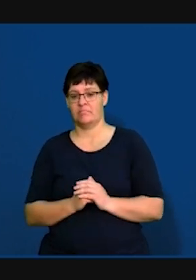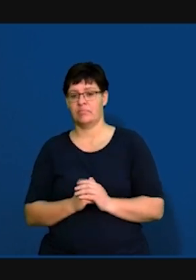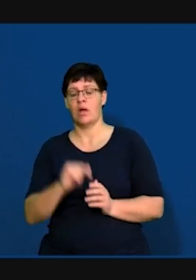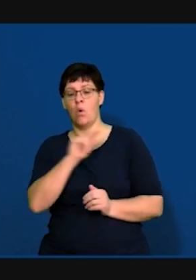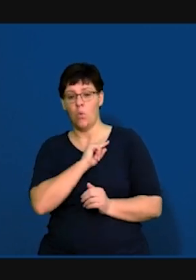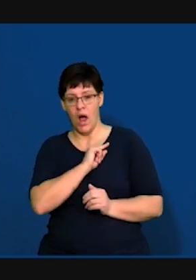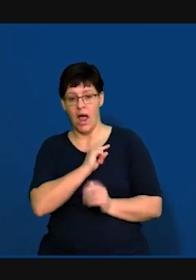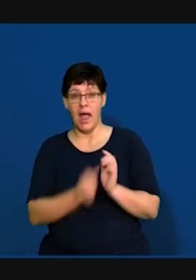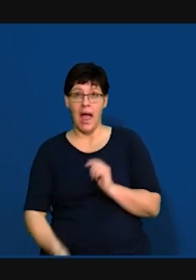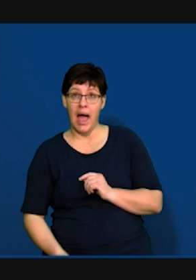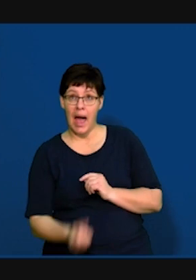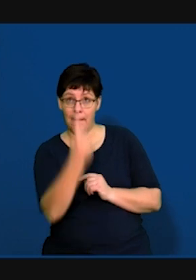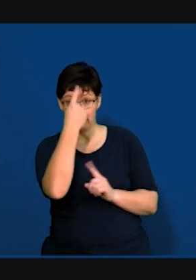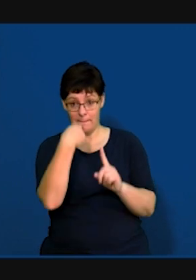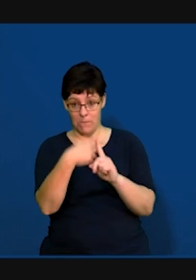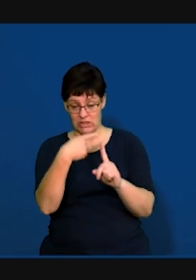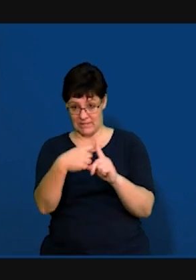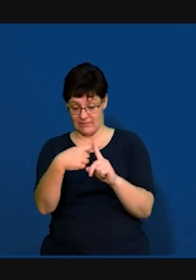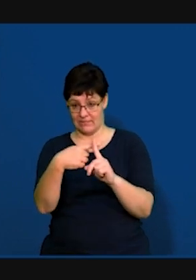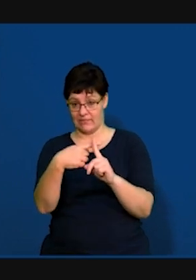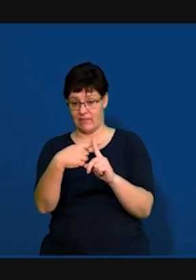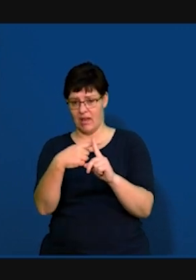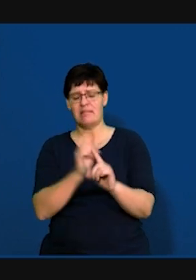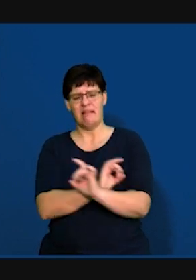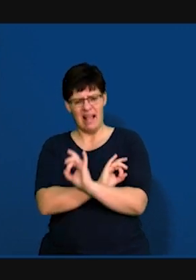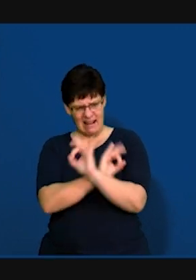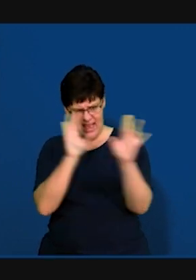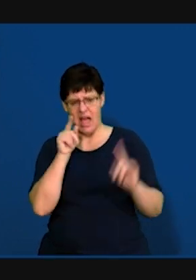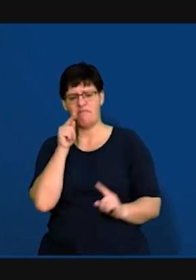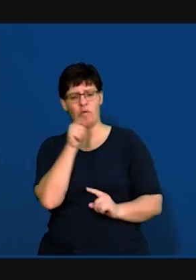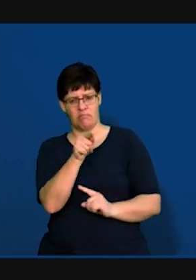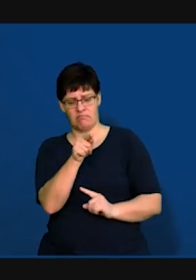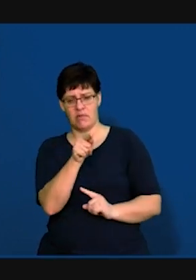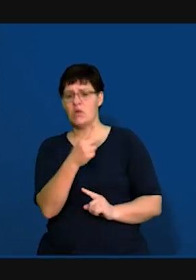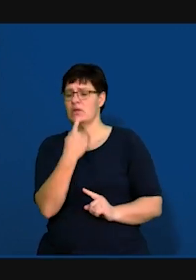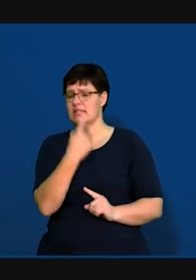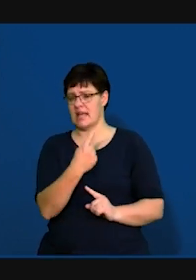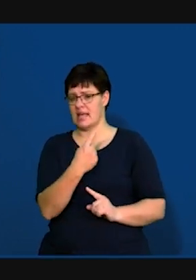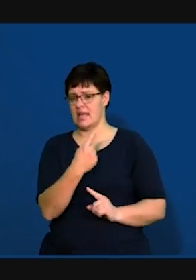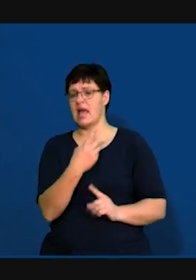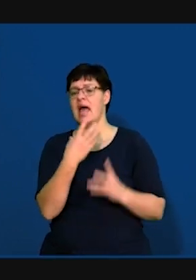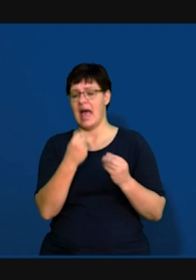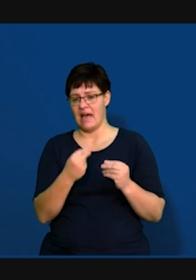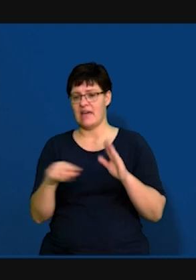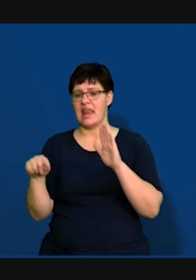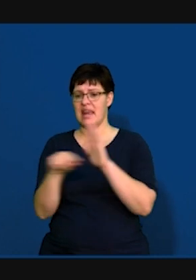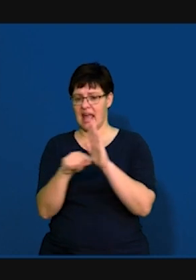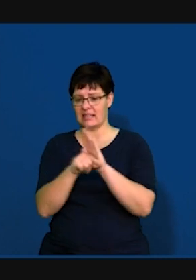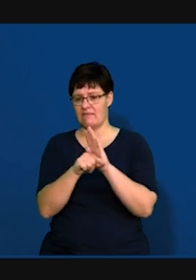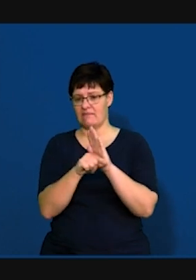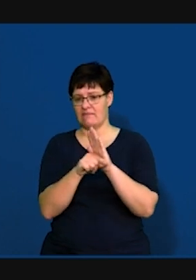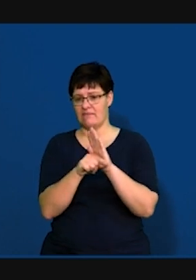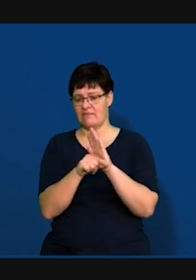took upwards as positive, and clearly from this graph, you can tell that this has got a negative slope, then